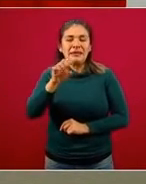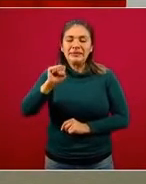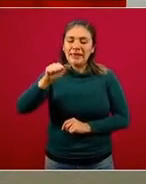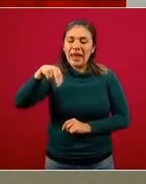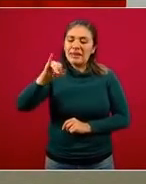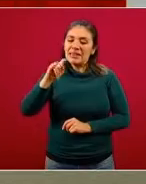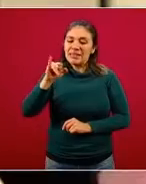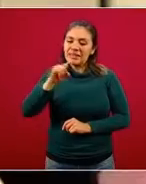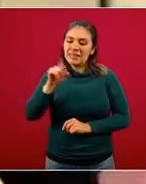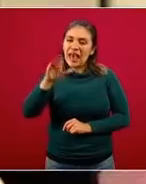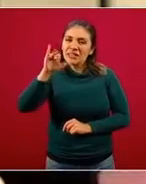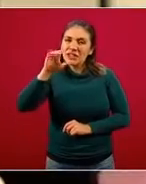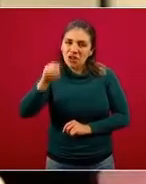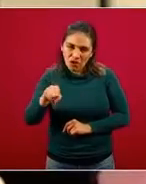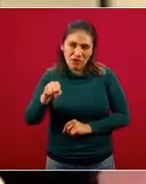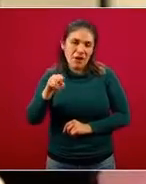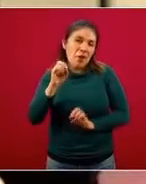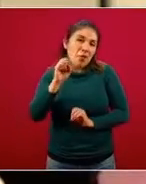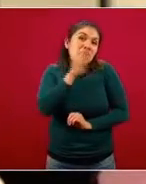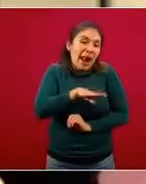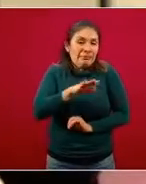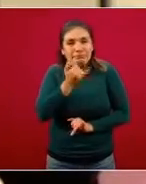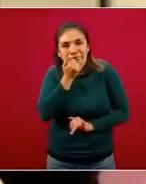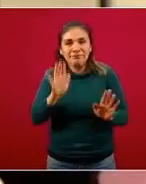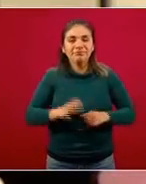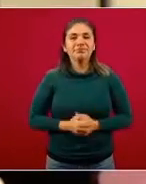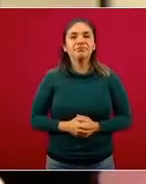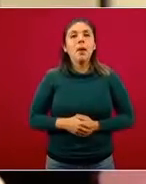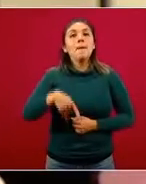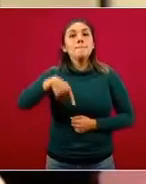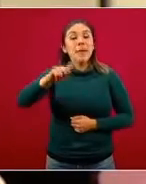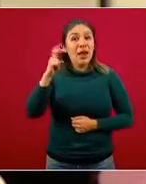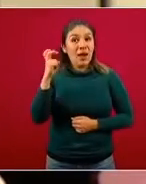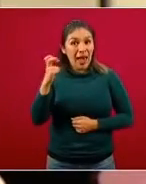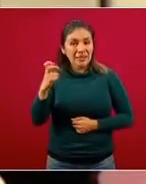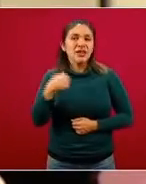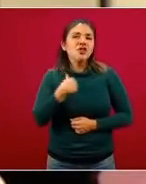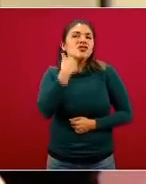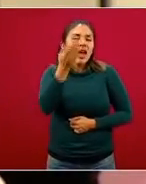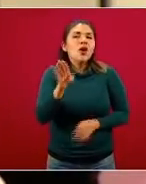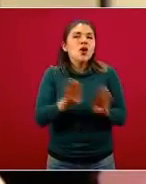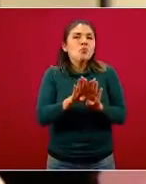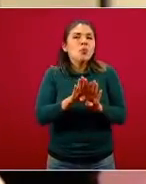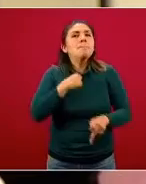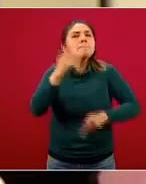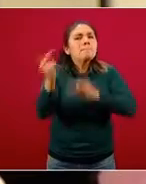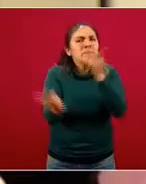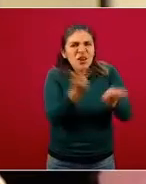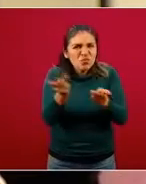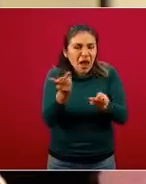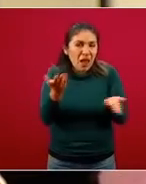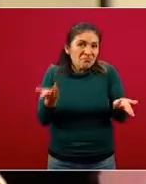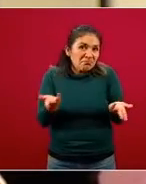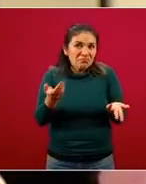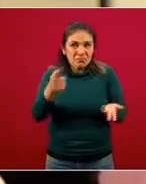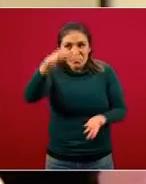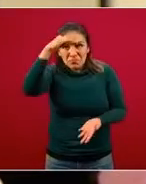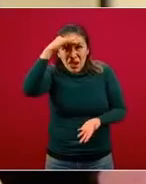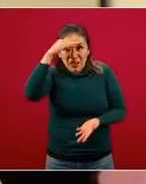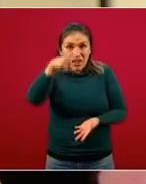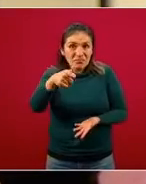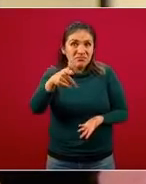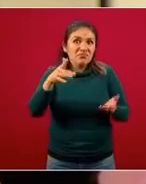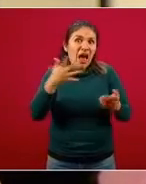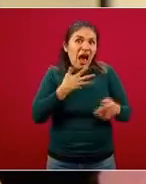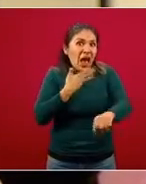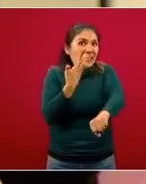there. una disculpa. I'm sorry for Entonces, not being able to say that word esta well. situación yo se las quería, pues, So I externar, wanted ¿no? No sé si to ya ask you ustedes